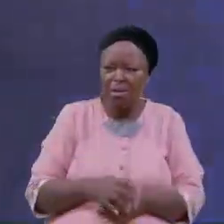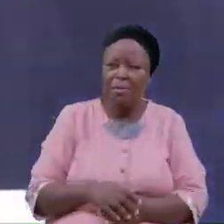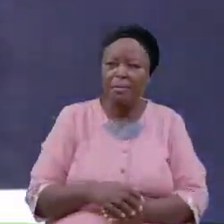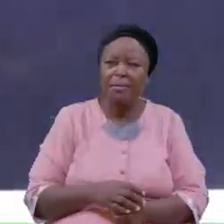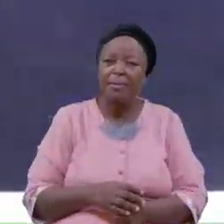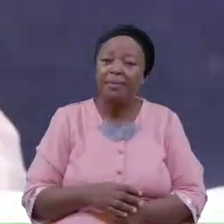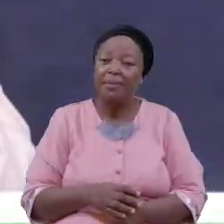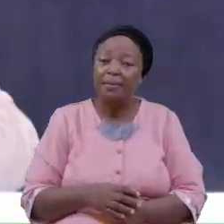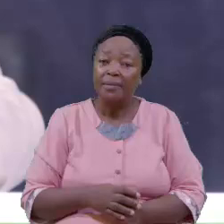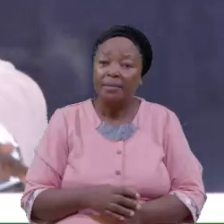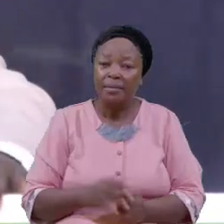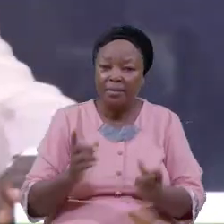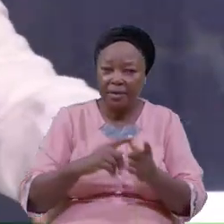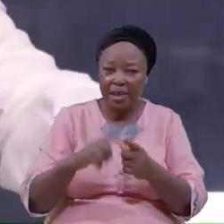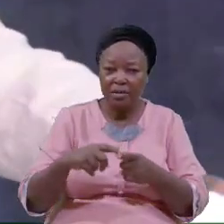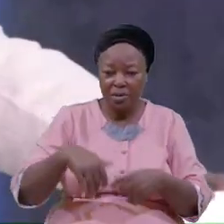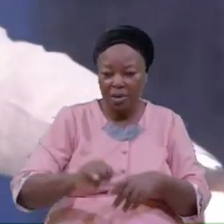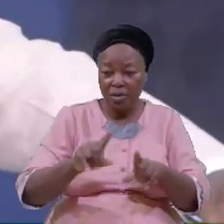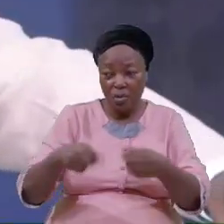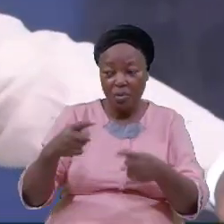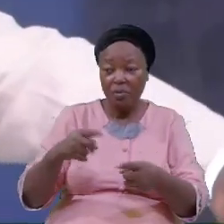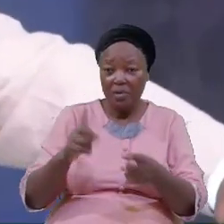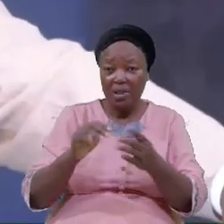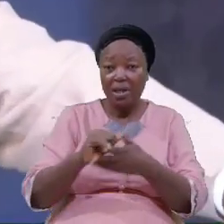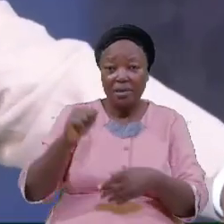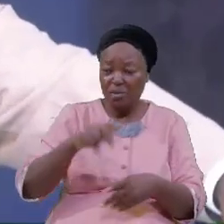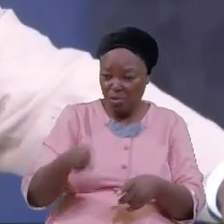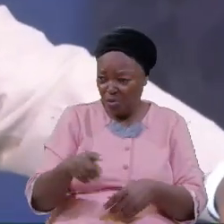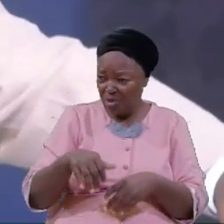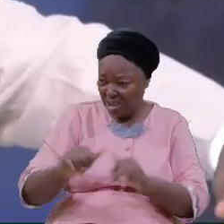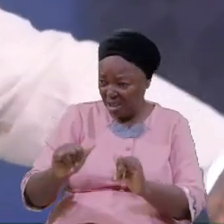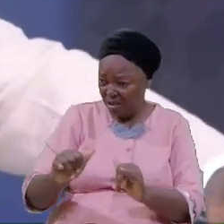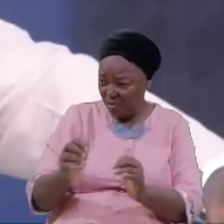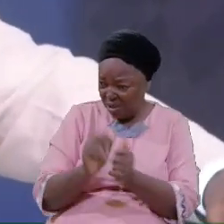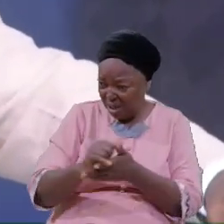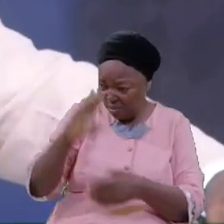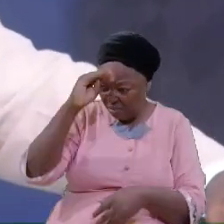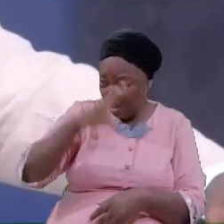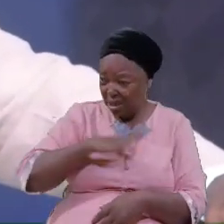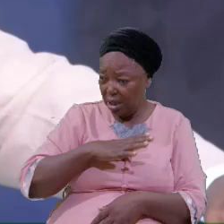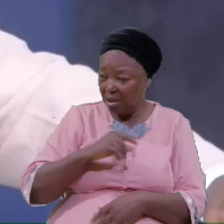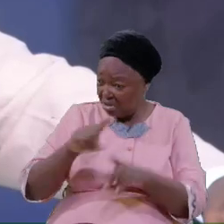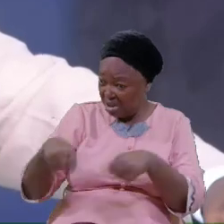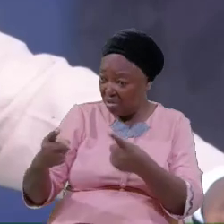And you still cook for that man. You say, spend your money, you go to market for that man.